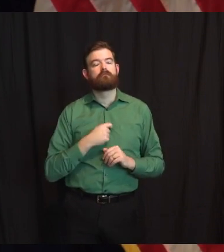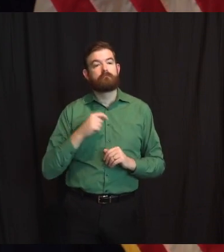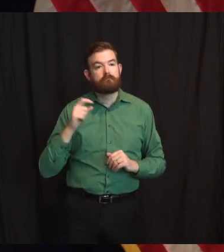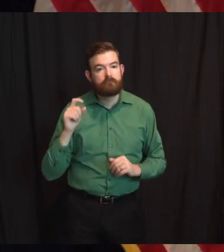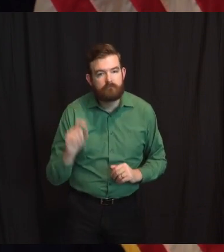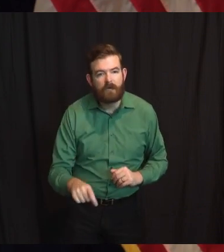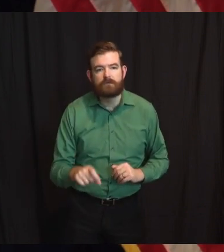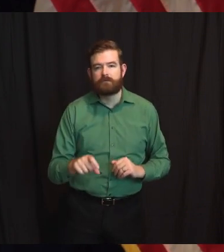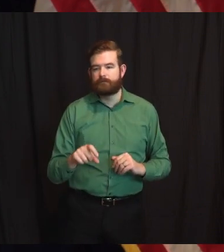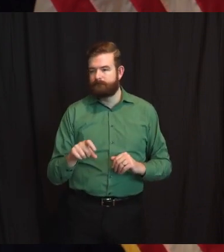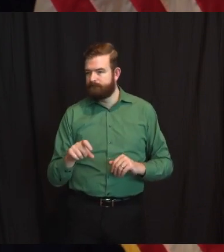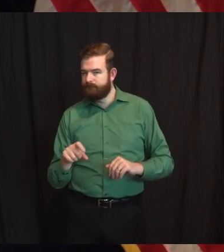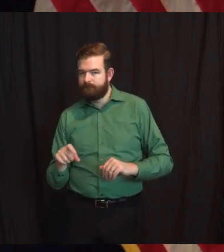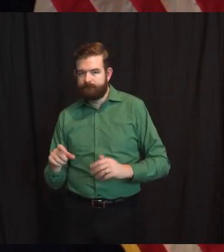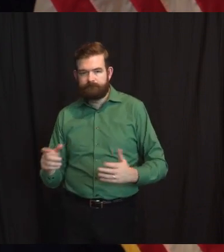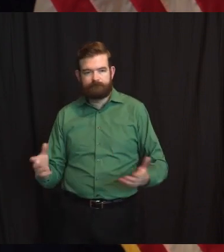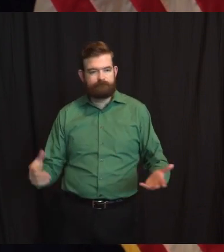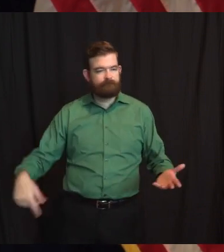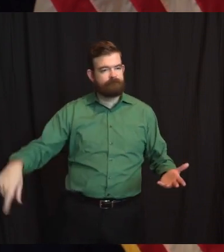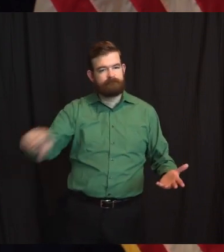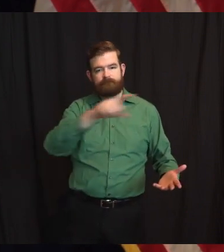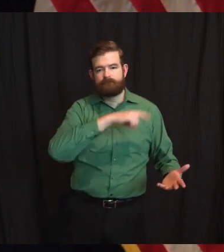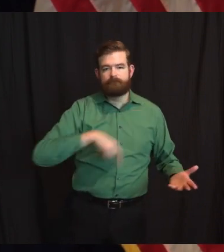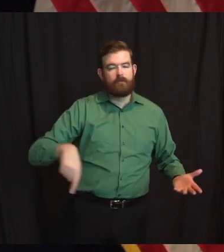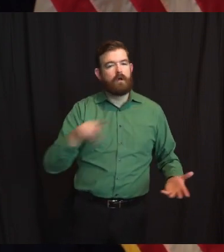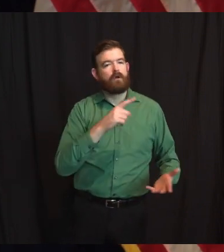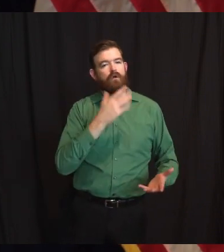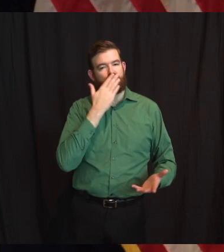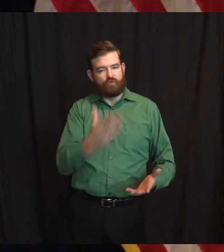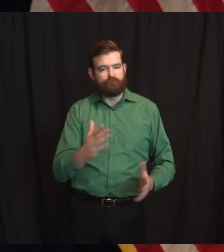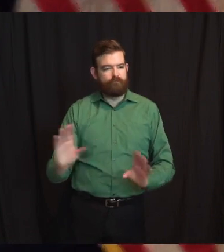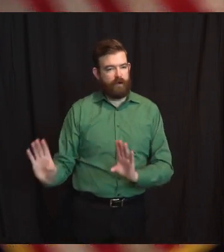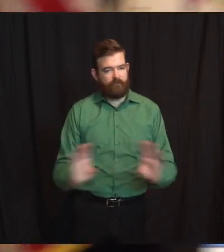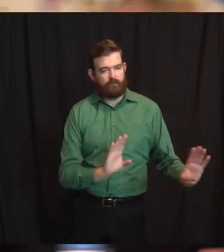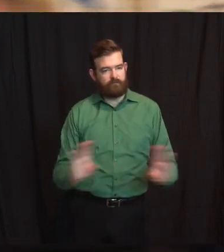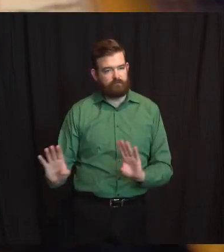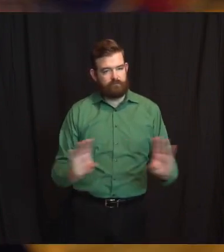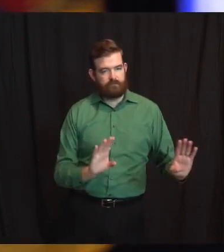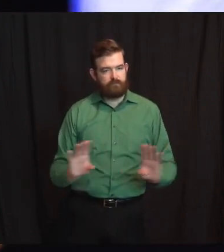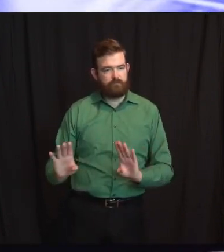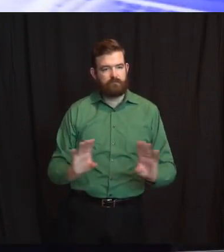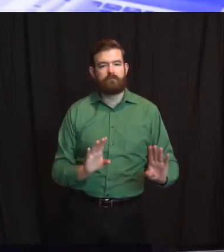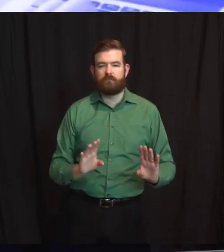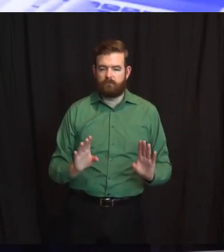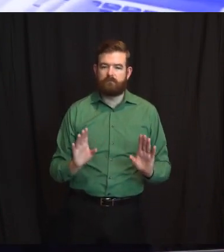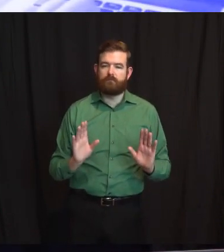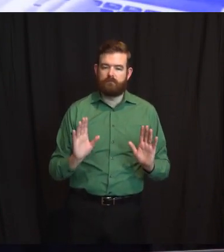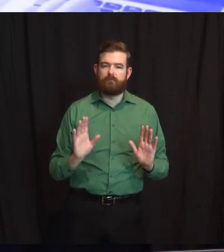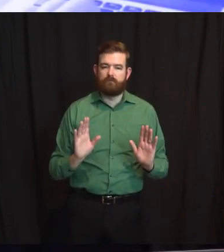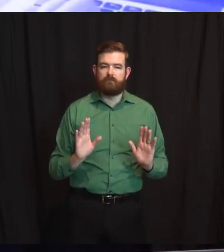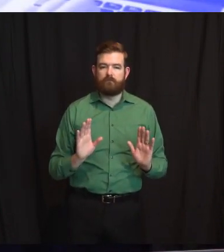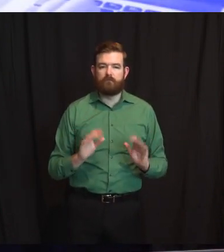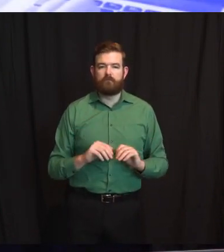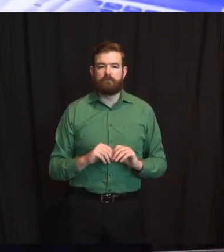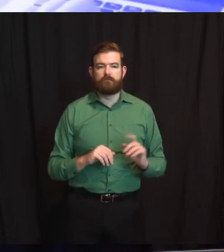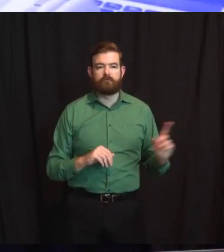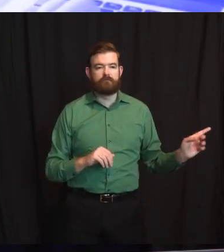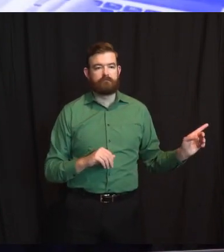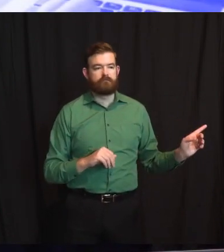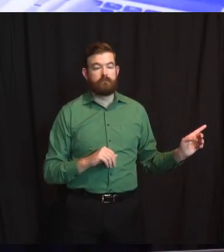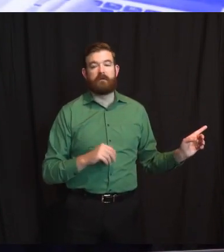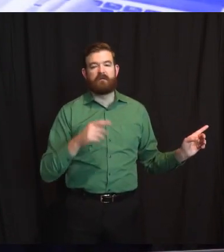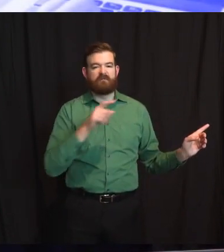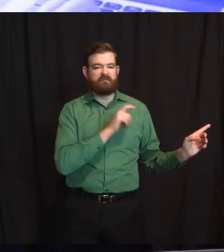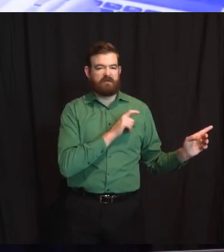far, so good, but we got to make sure it stays that way. Pat, any comments from you, please? Yeah, I would just add that our training consists of a lot of